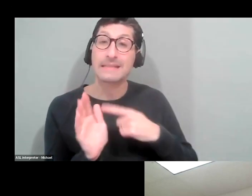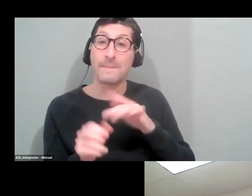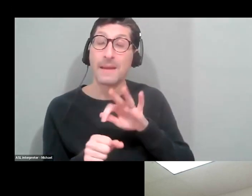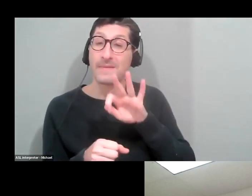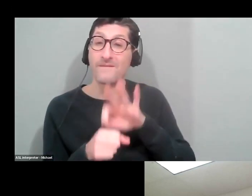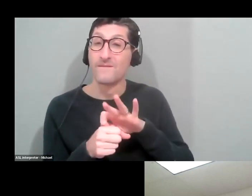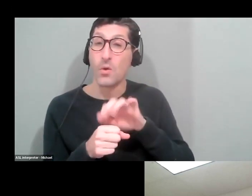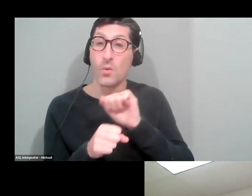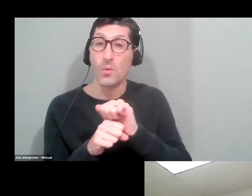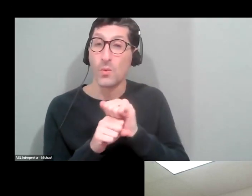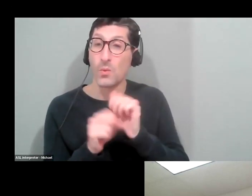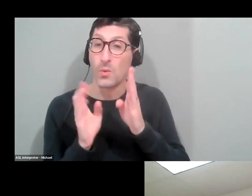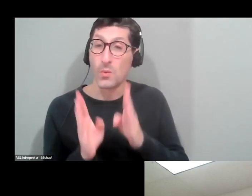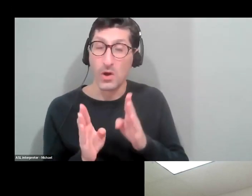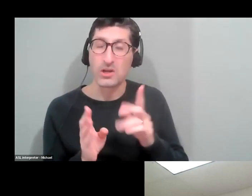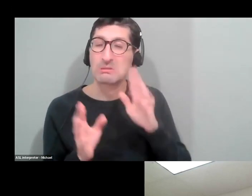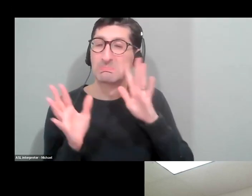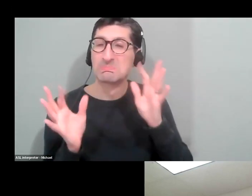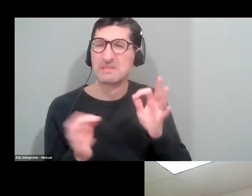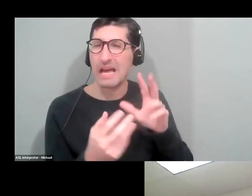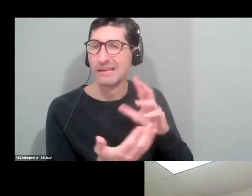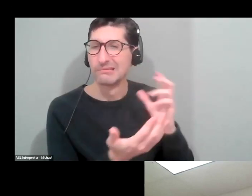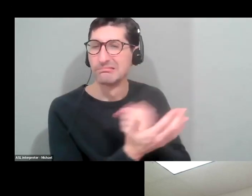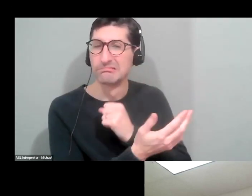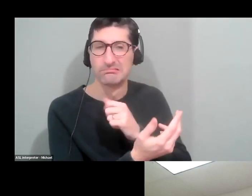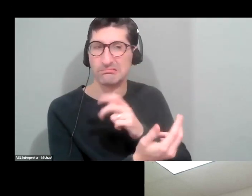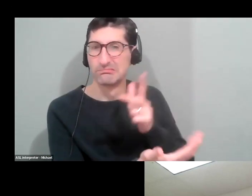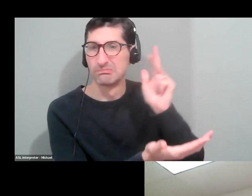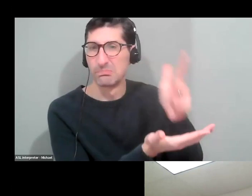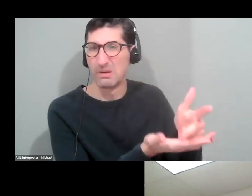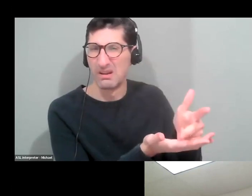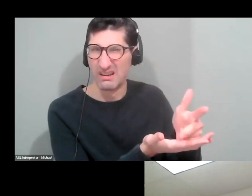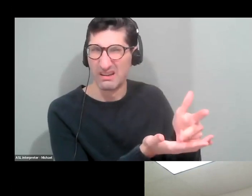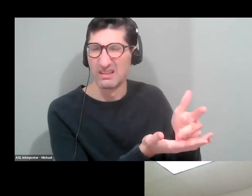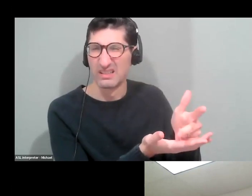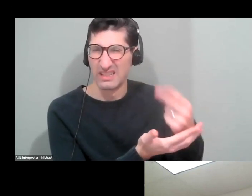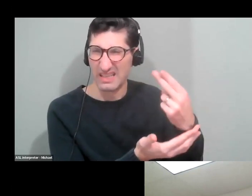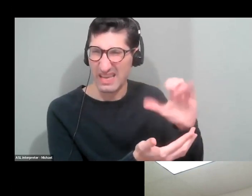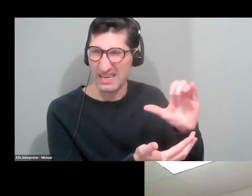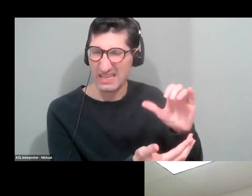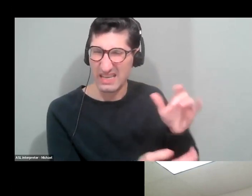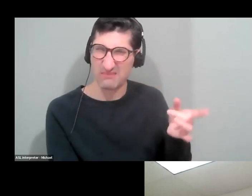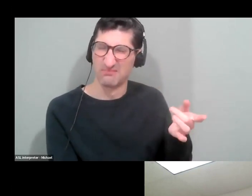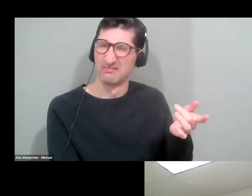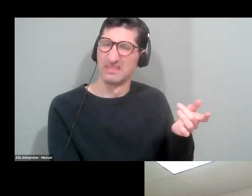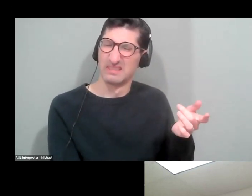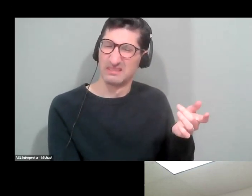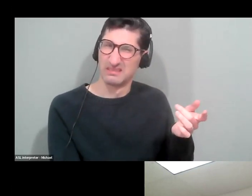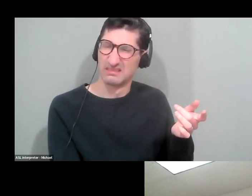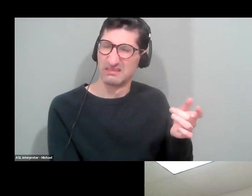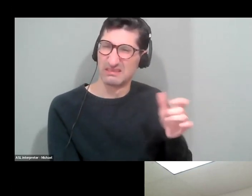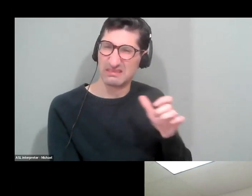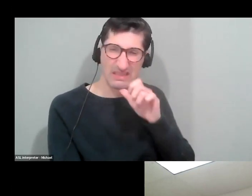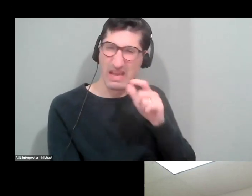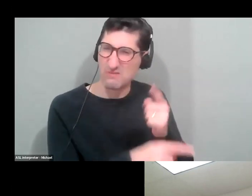the accessible parking spaces, which is an irritant on any given day and not very thoughtful on any given